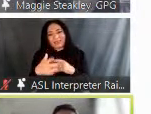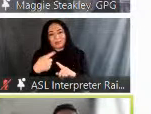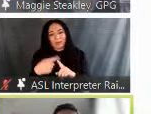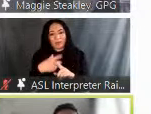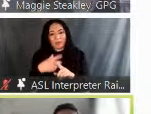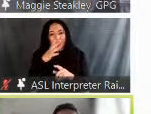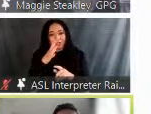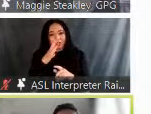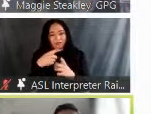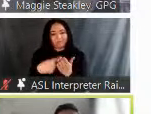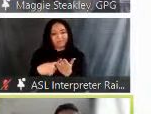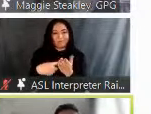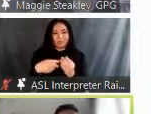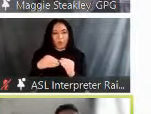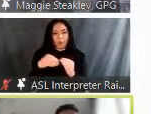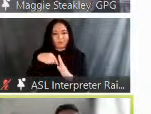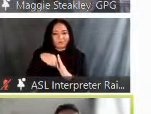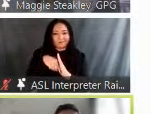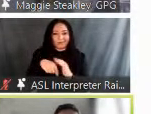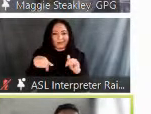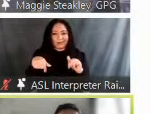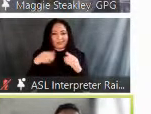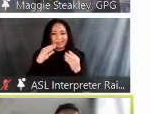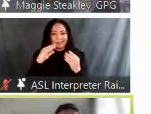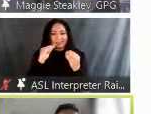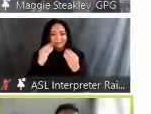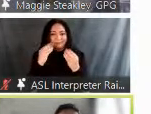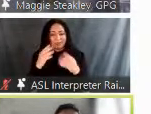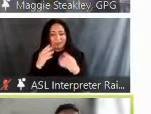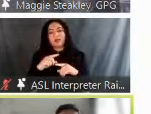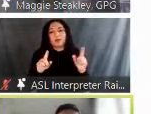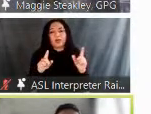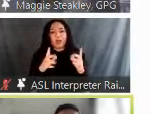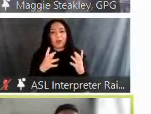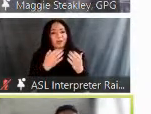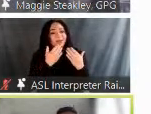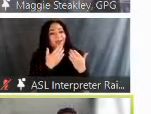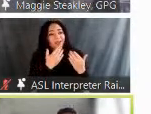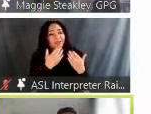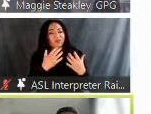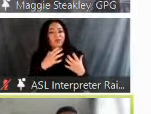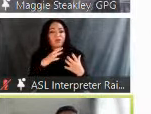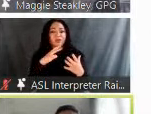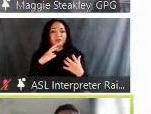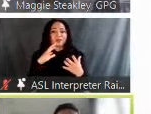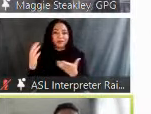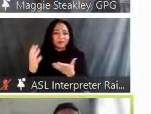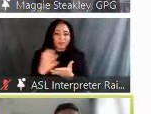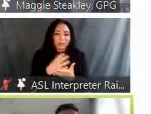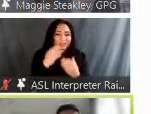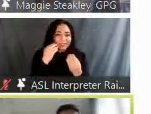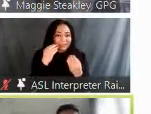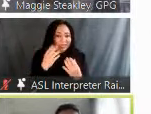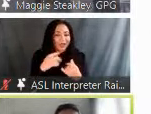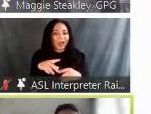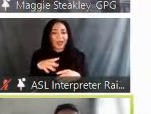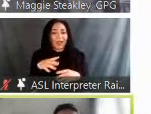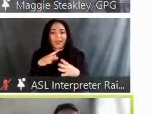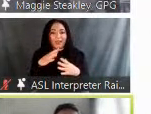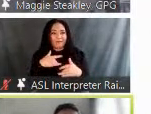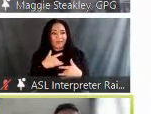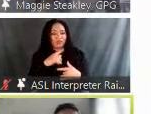just wanted to, thank you for putting this data together. I found it to be extremely